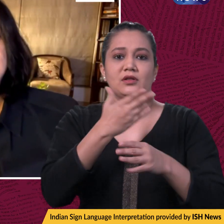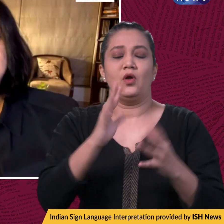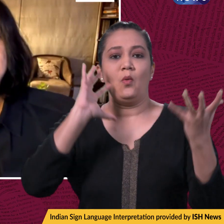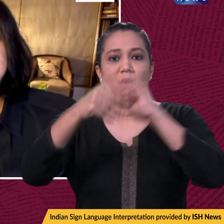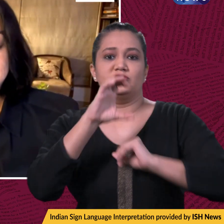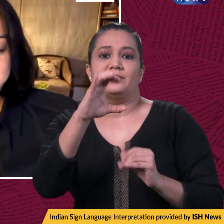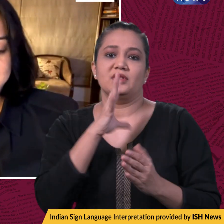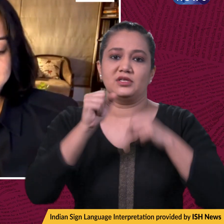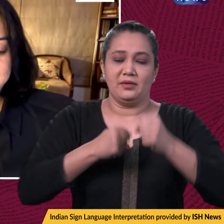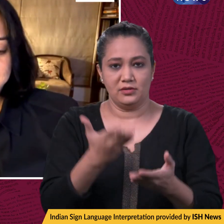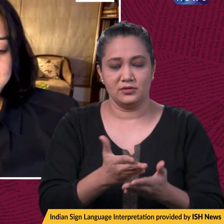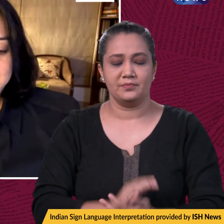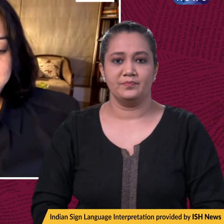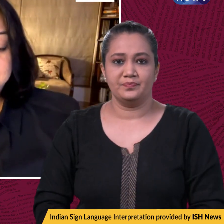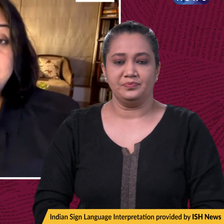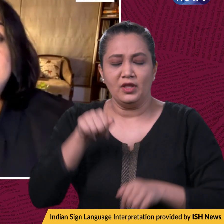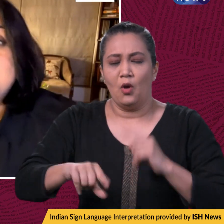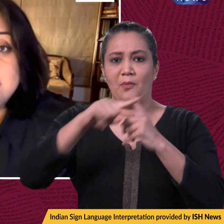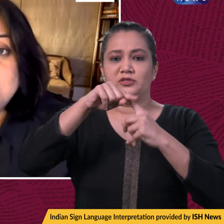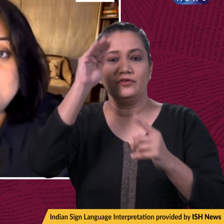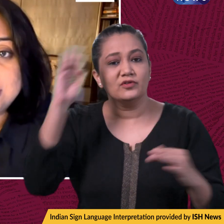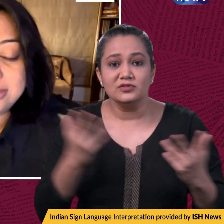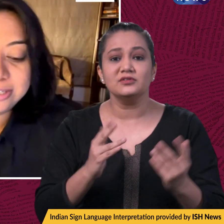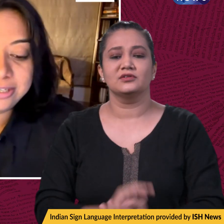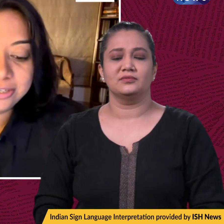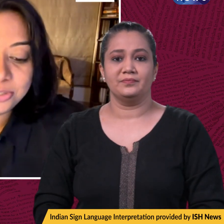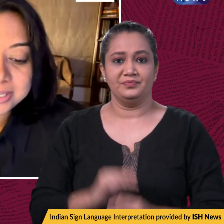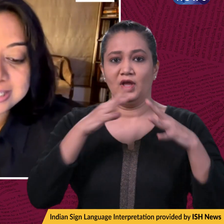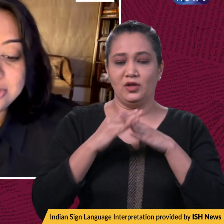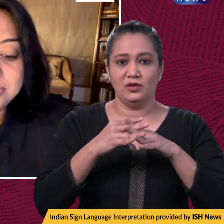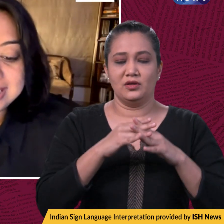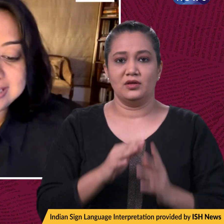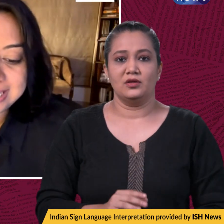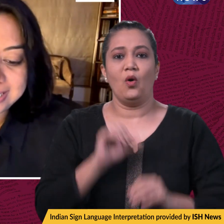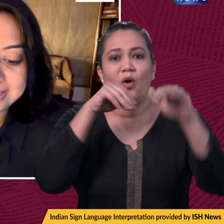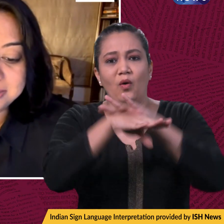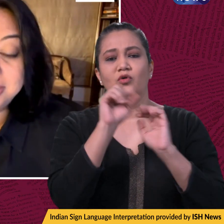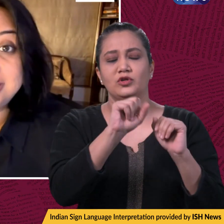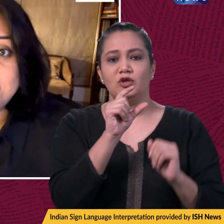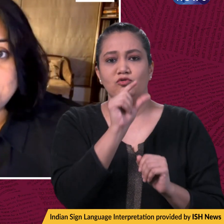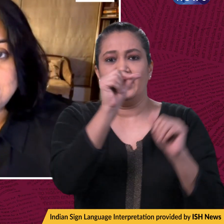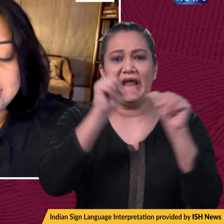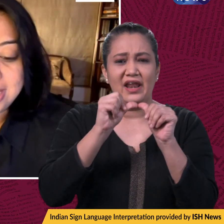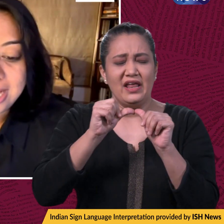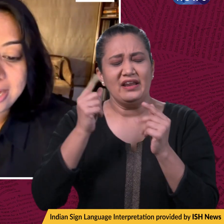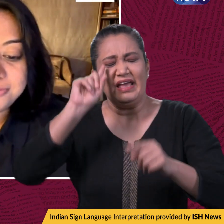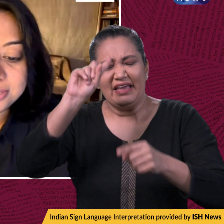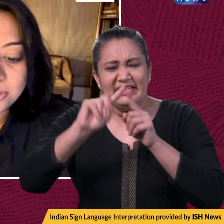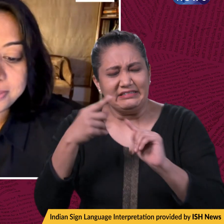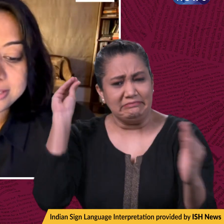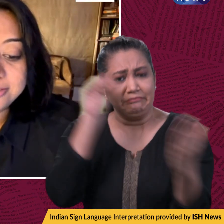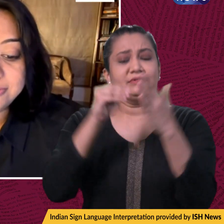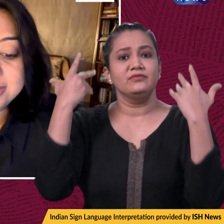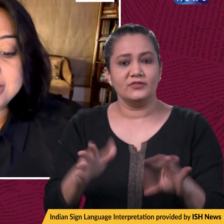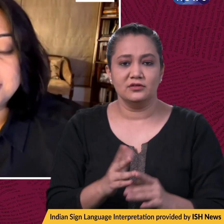World Championships athletics. And a piece of positive news, the US's United Airlines has made history after